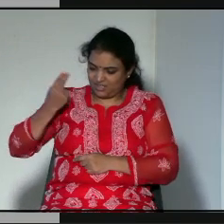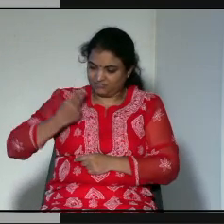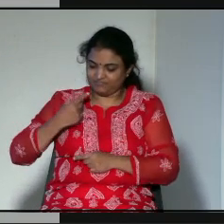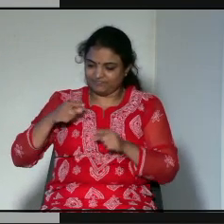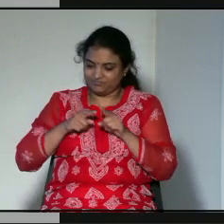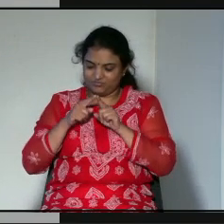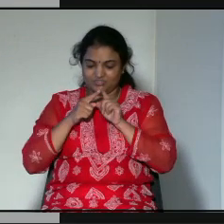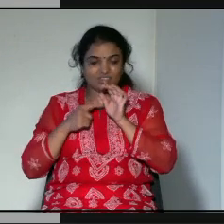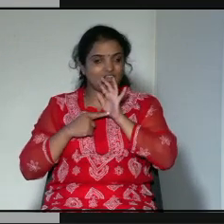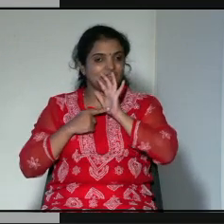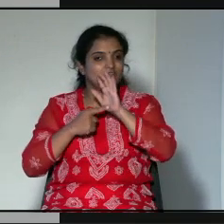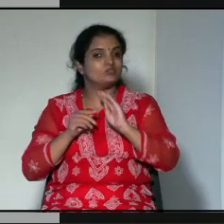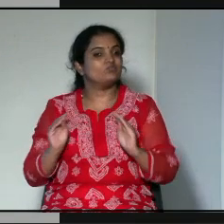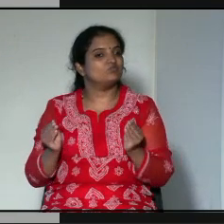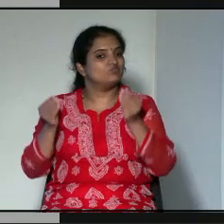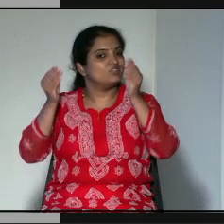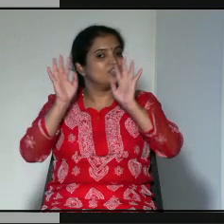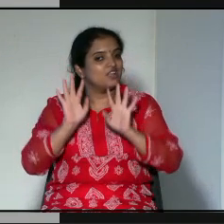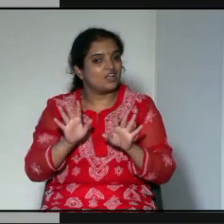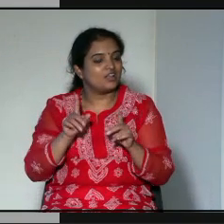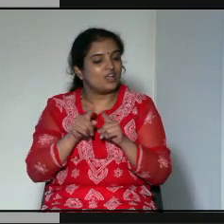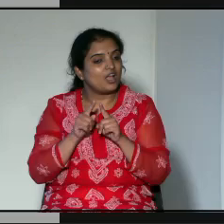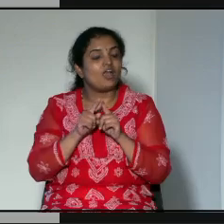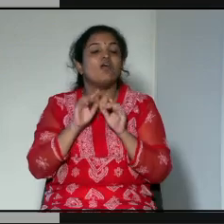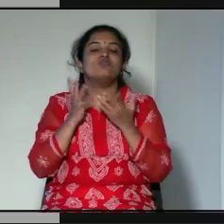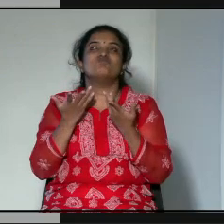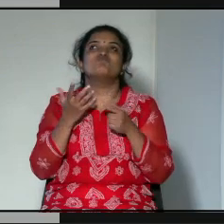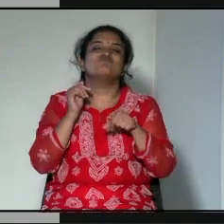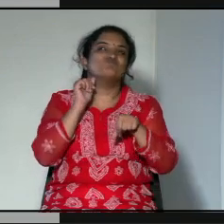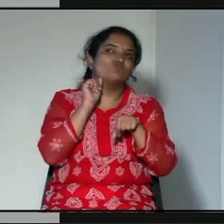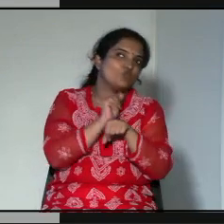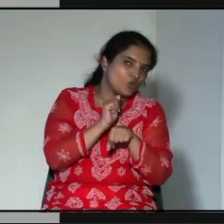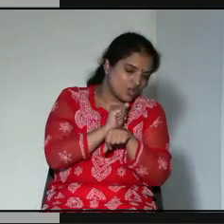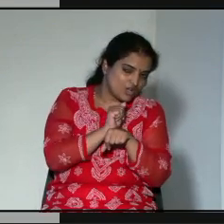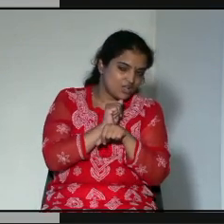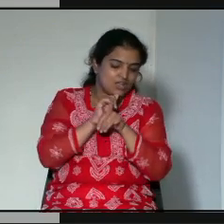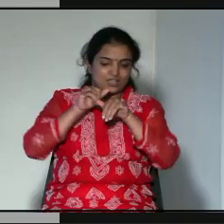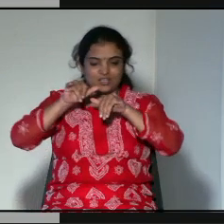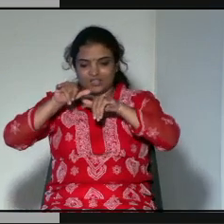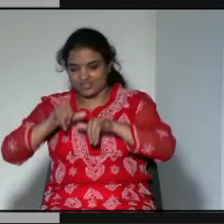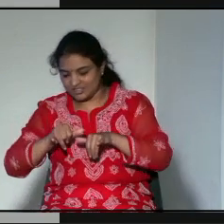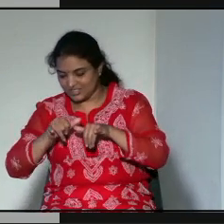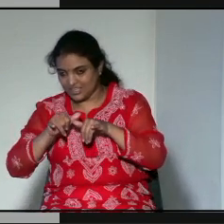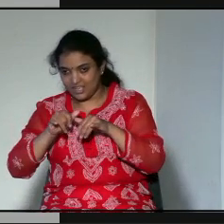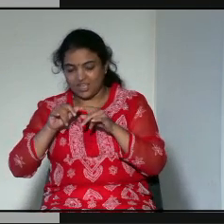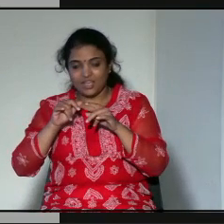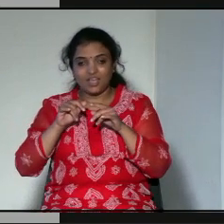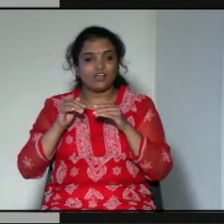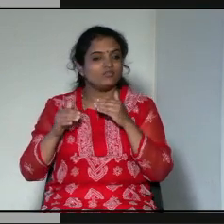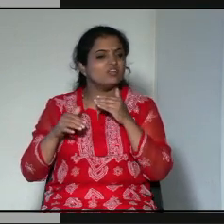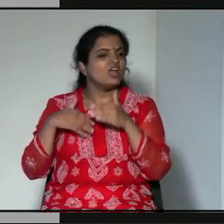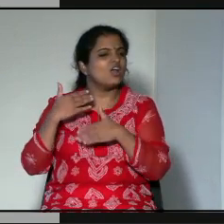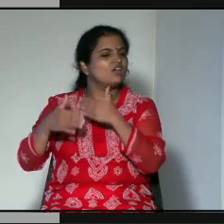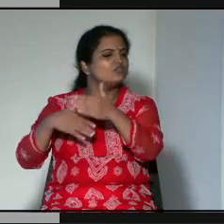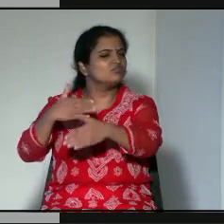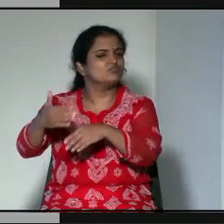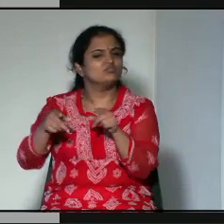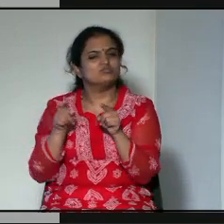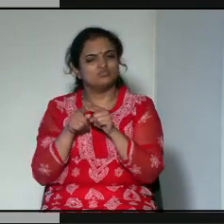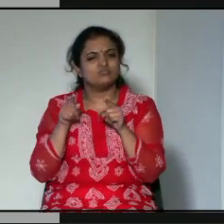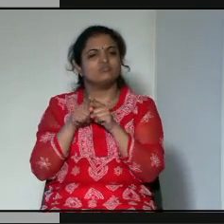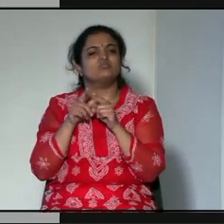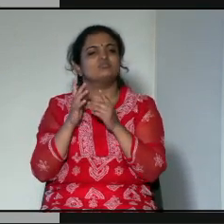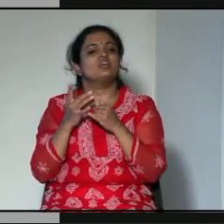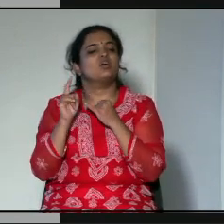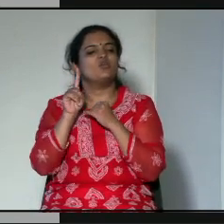status? We could say both were issues at stake. In a later interview, she wished away the